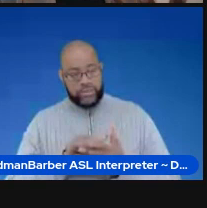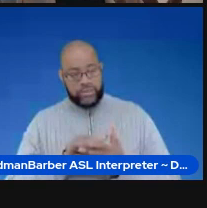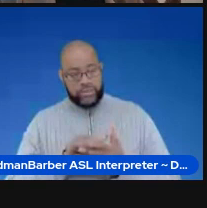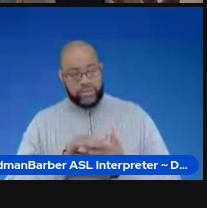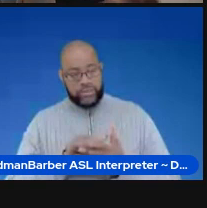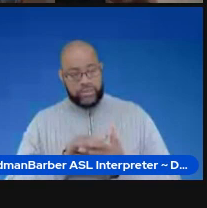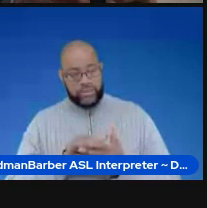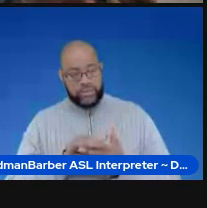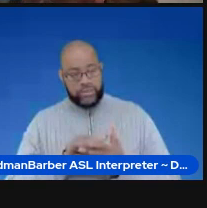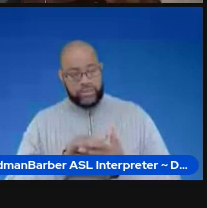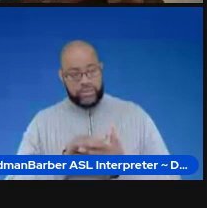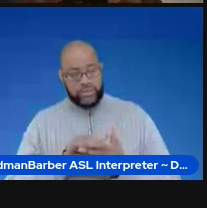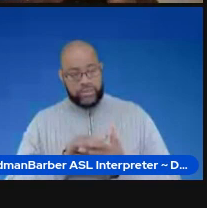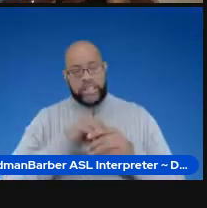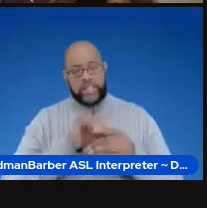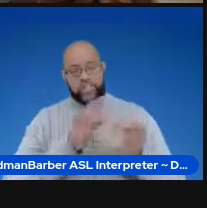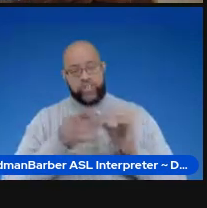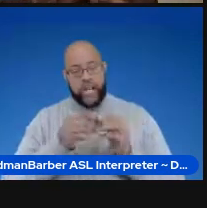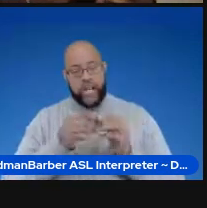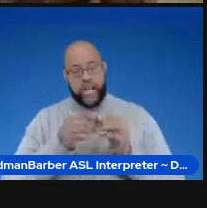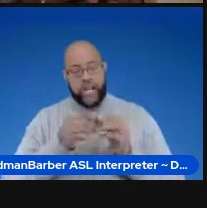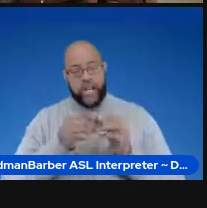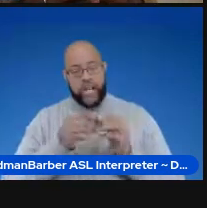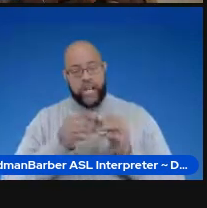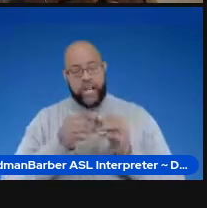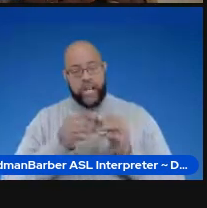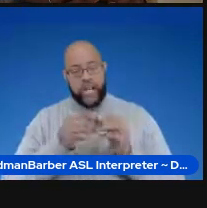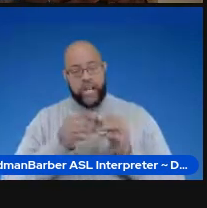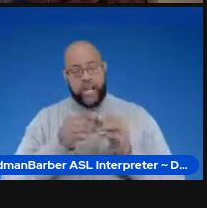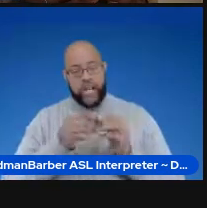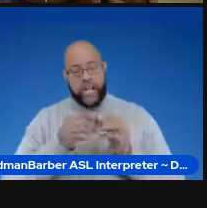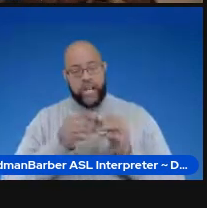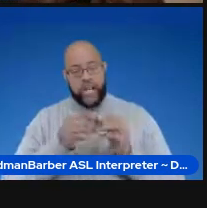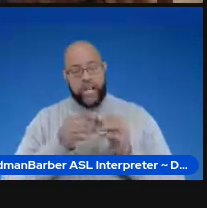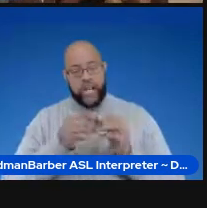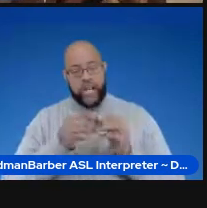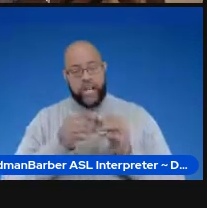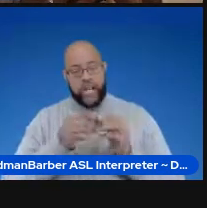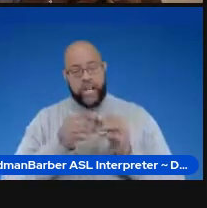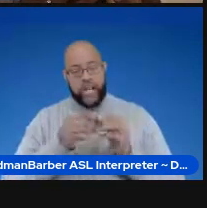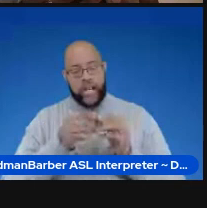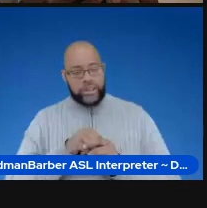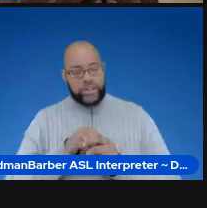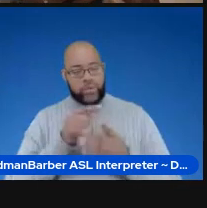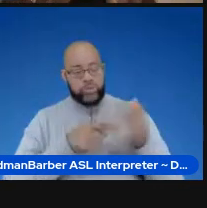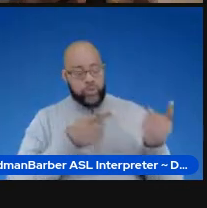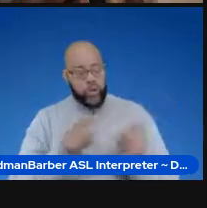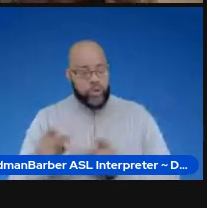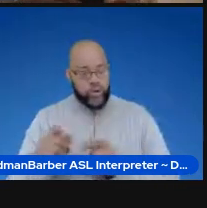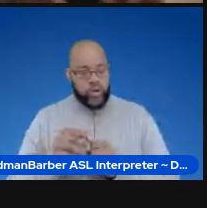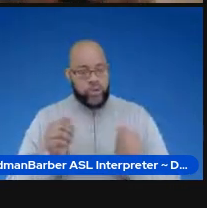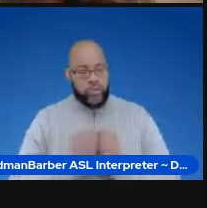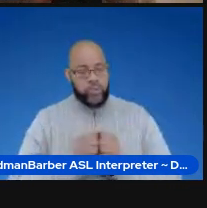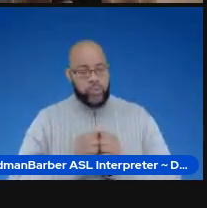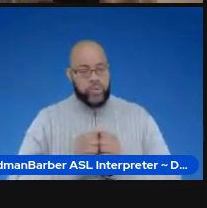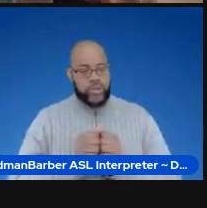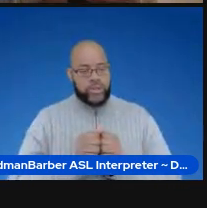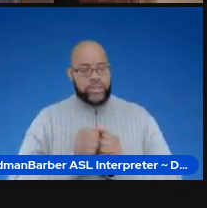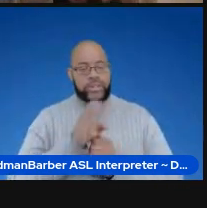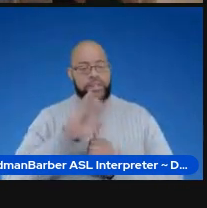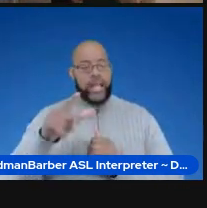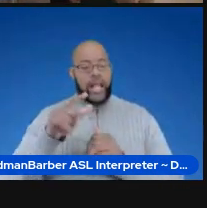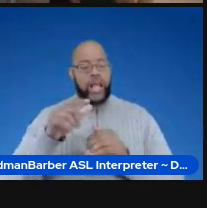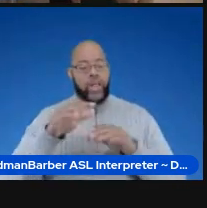in chain length could also be as a result of changes in what's going on the cell surface or the cell